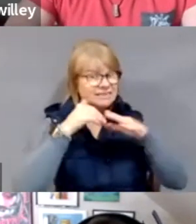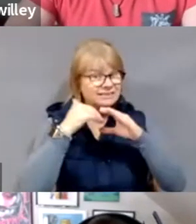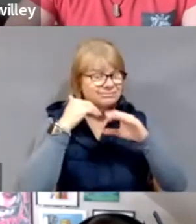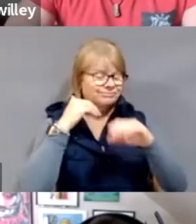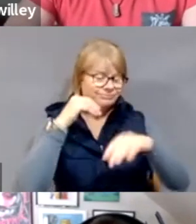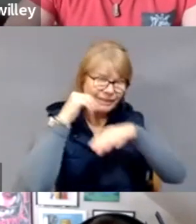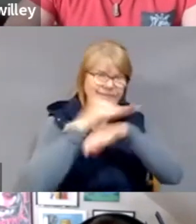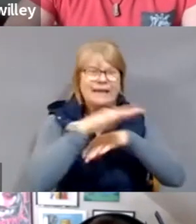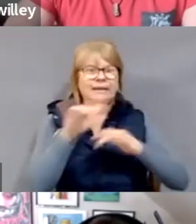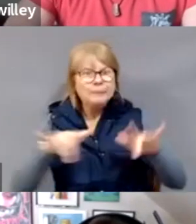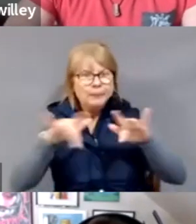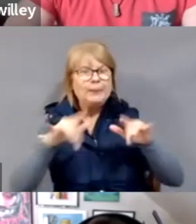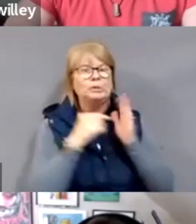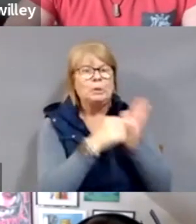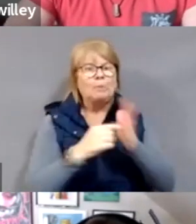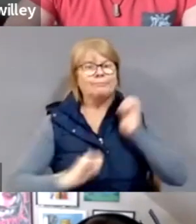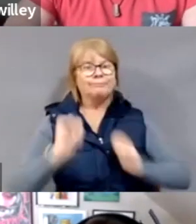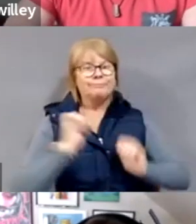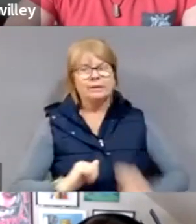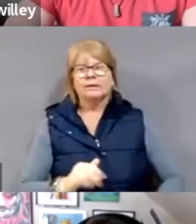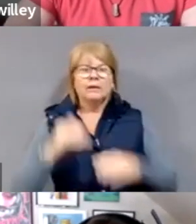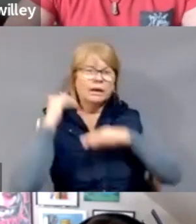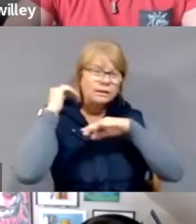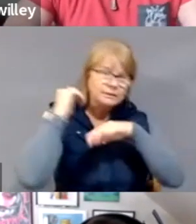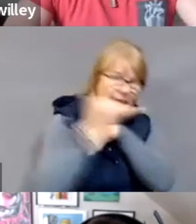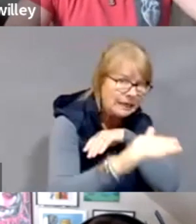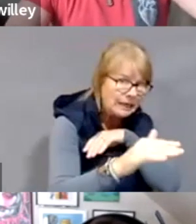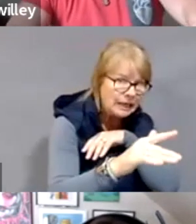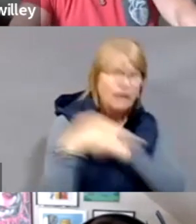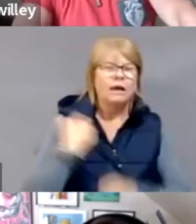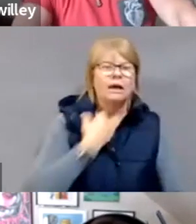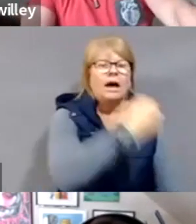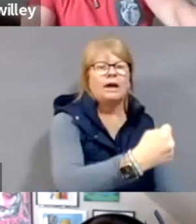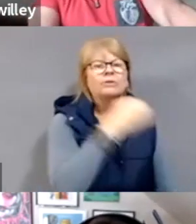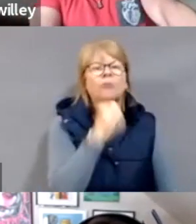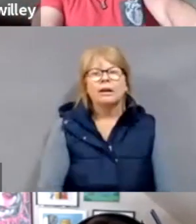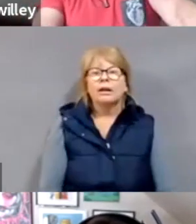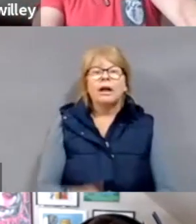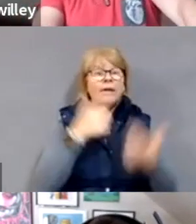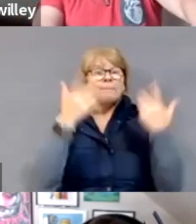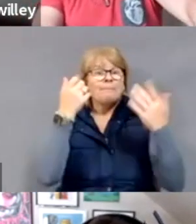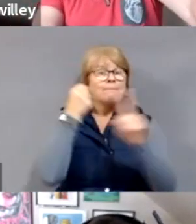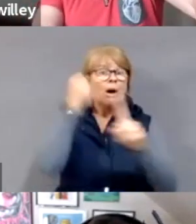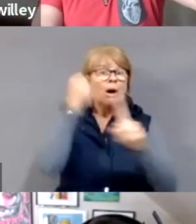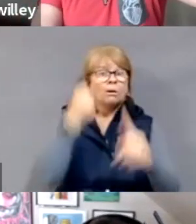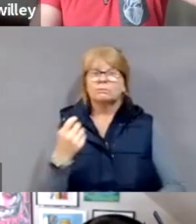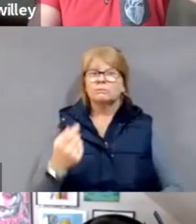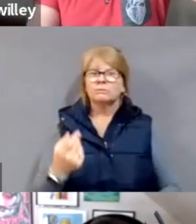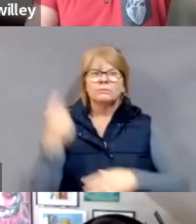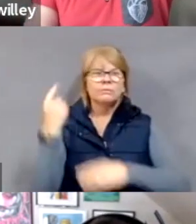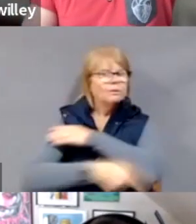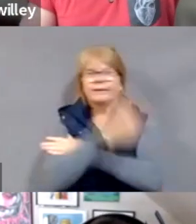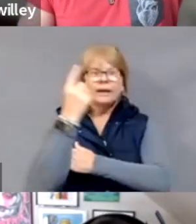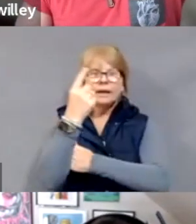yes, that's fine, you can send a tape. And I would never get hired. But then one day I did.